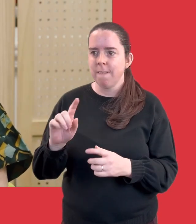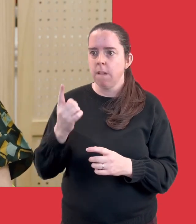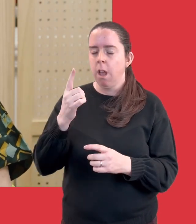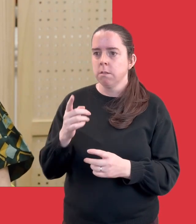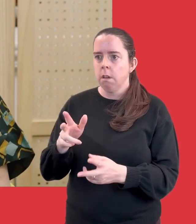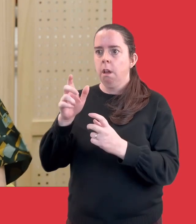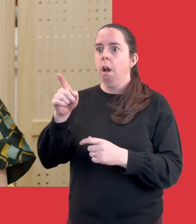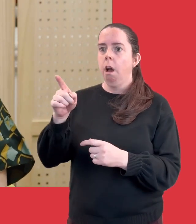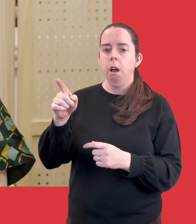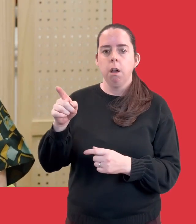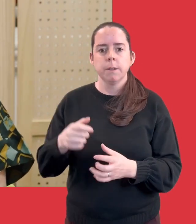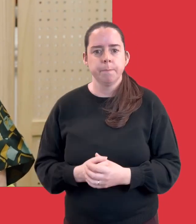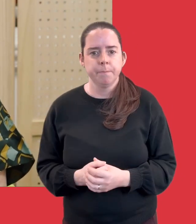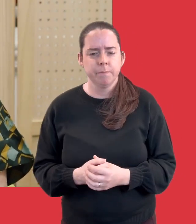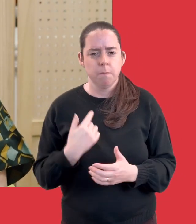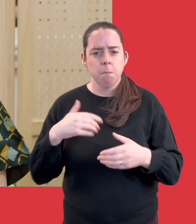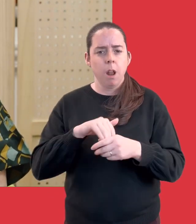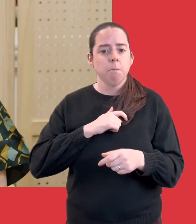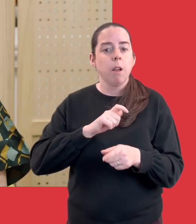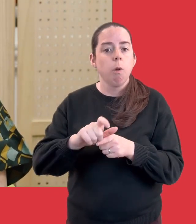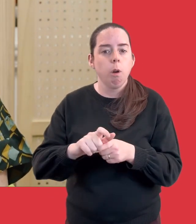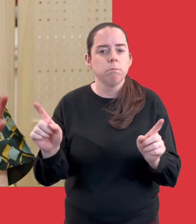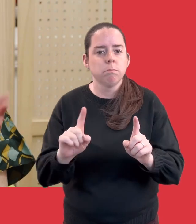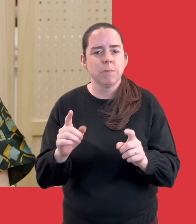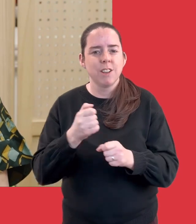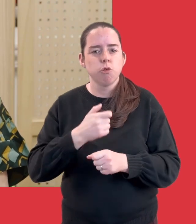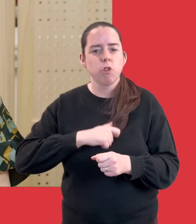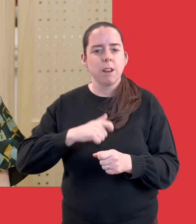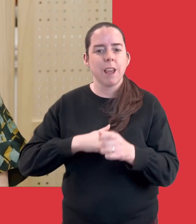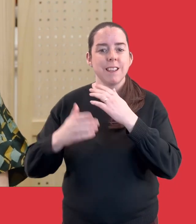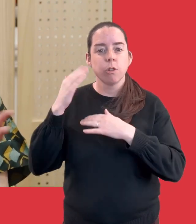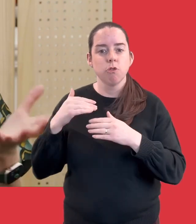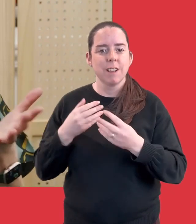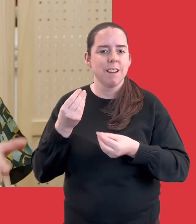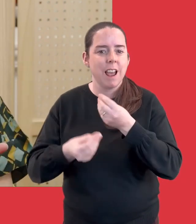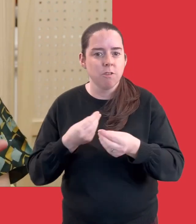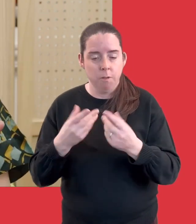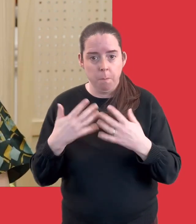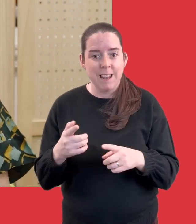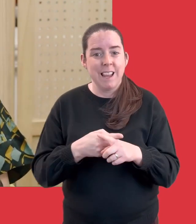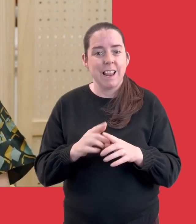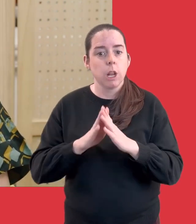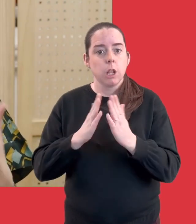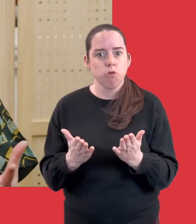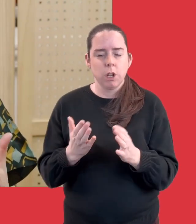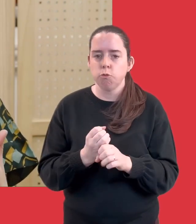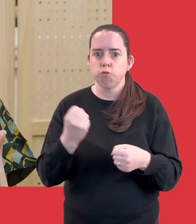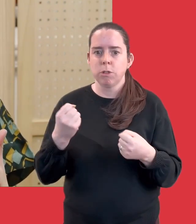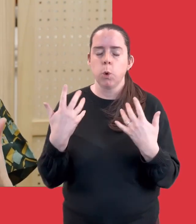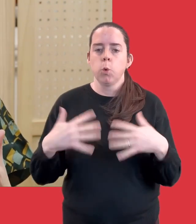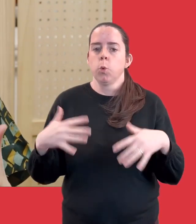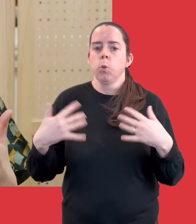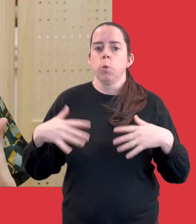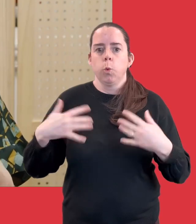her. Part of my course was gender history and narrative. I did English literature, which was a really